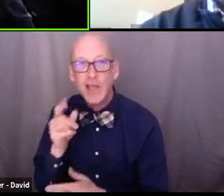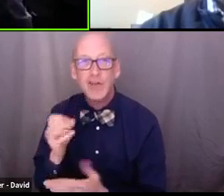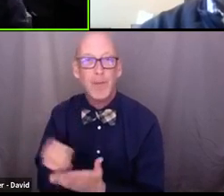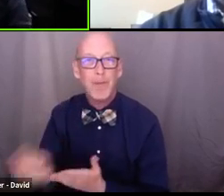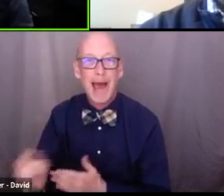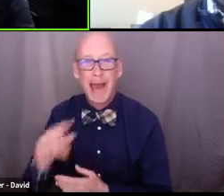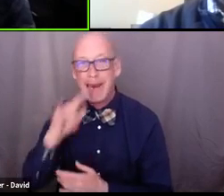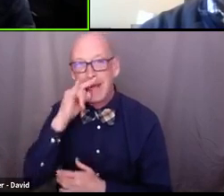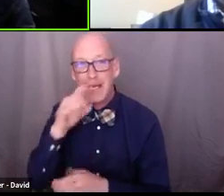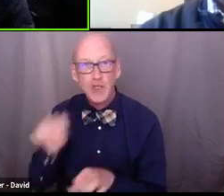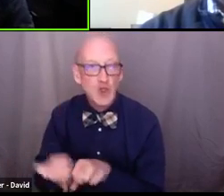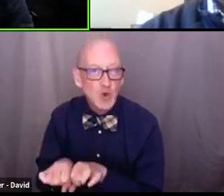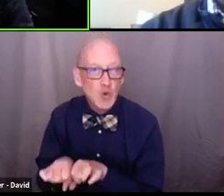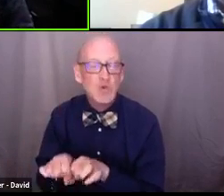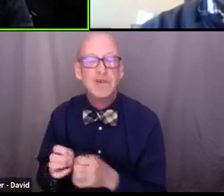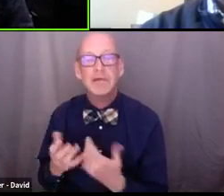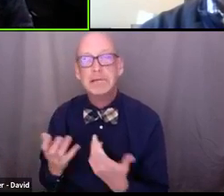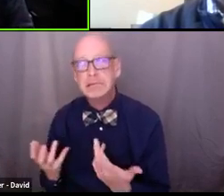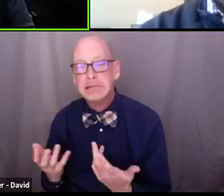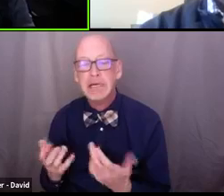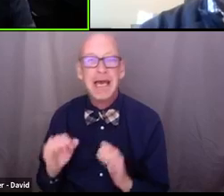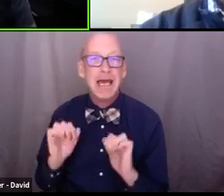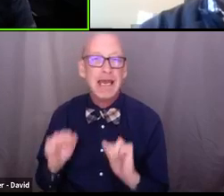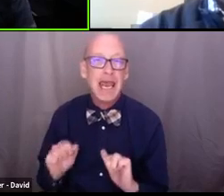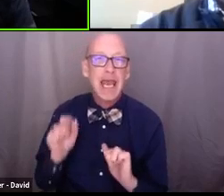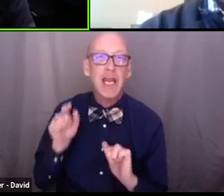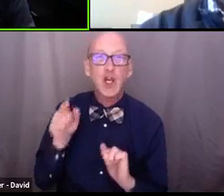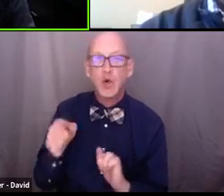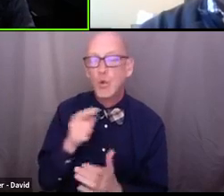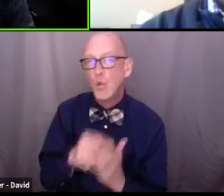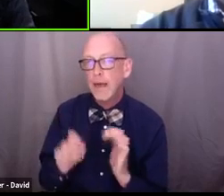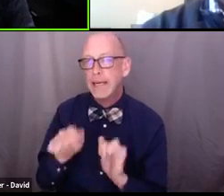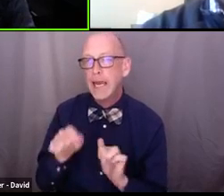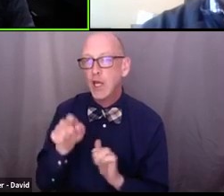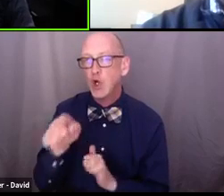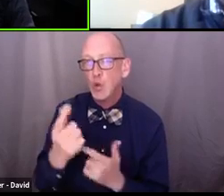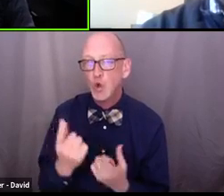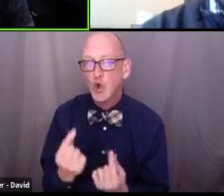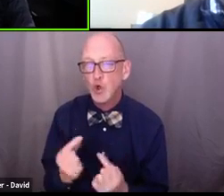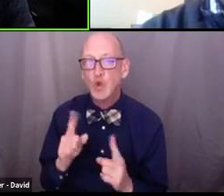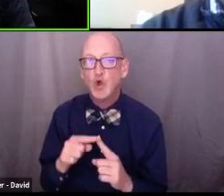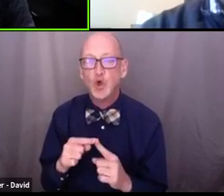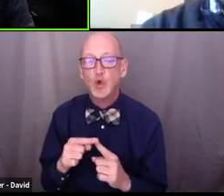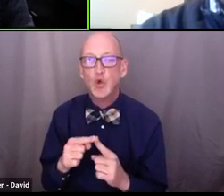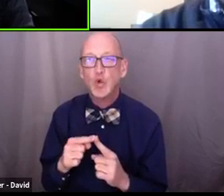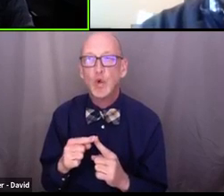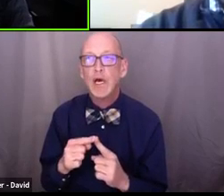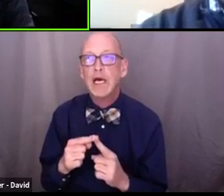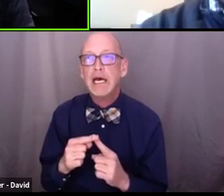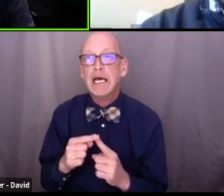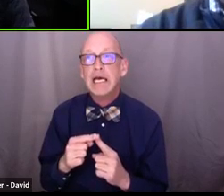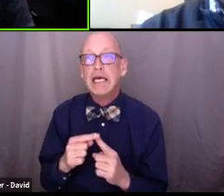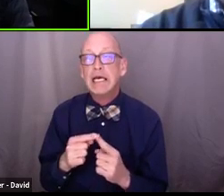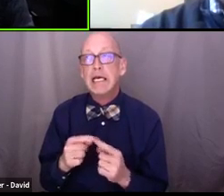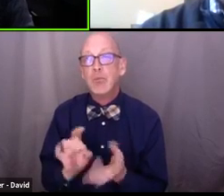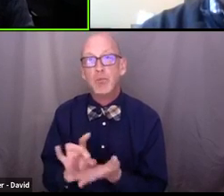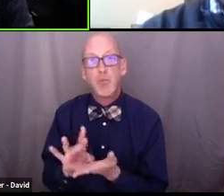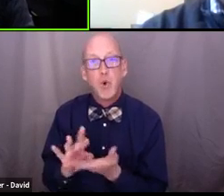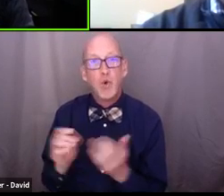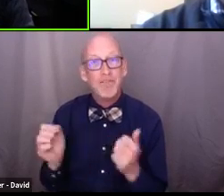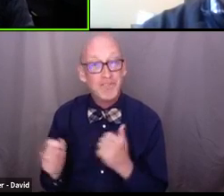business credit card in that way. So what can you do to, you know, kind of dispel the fear or prepare people